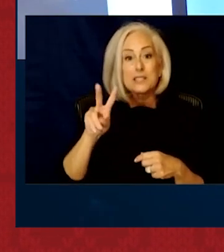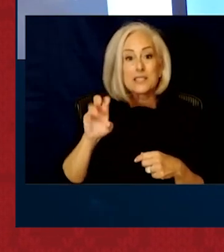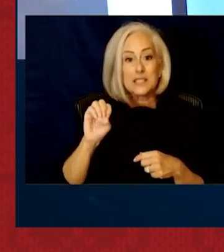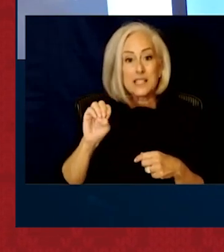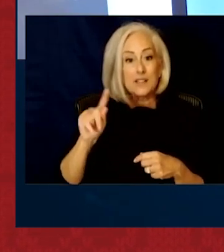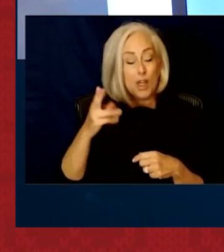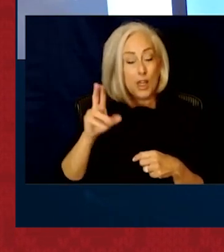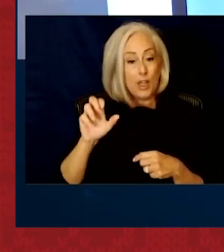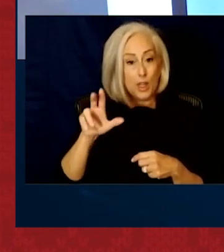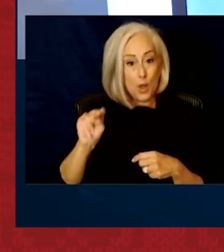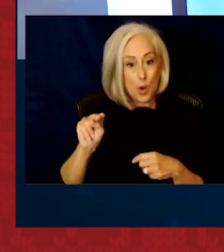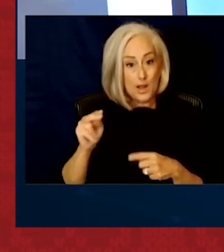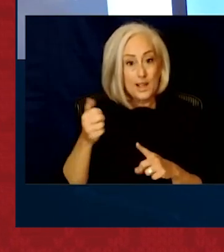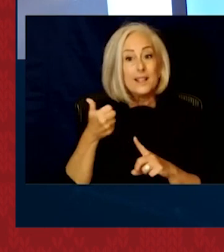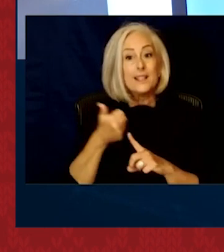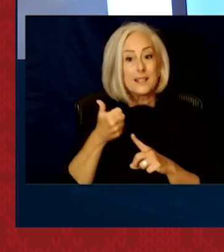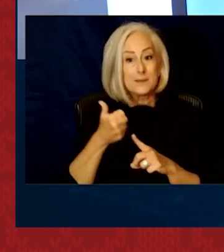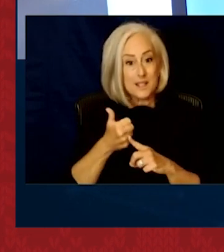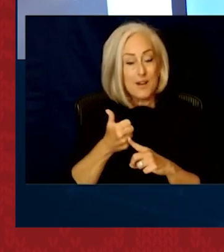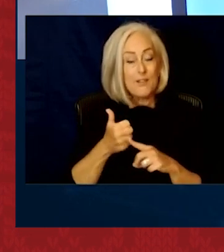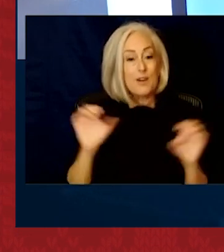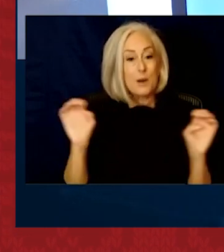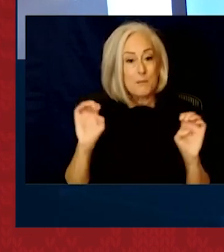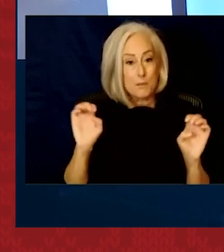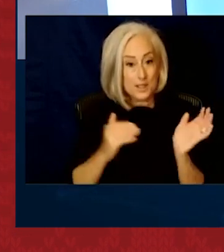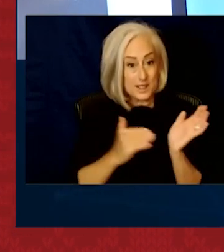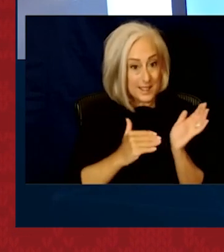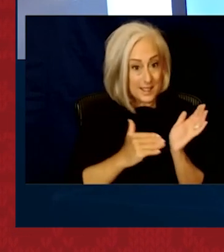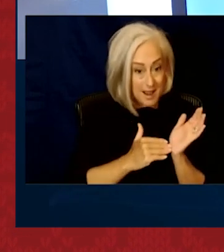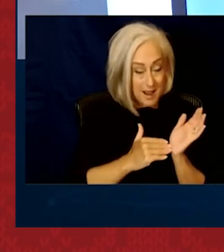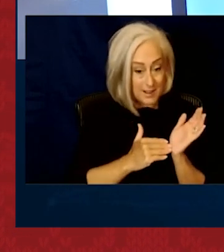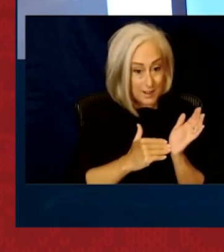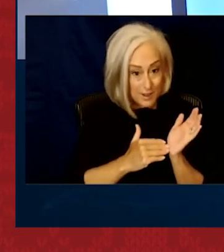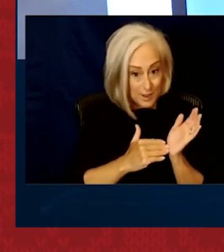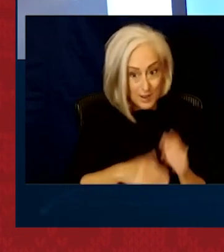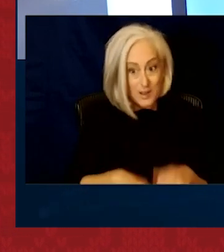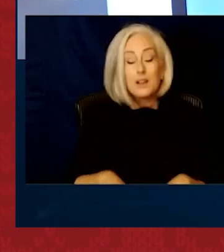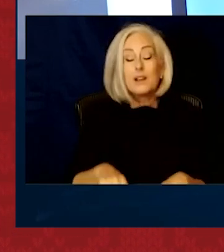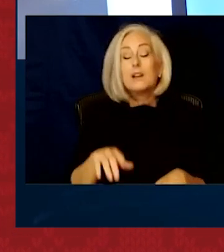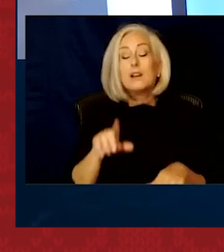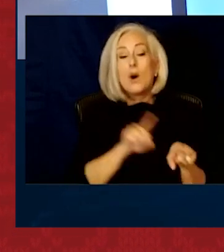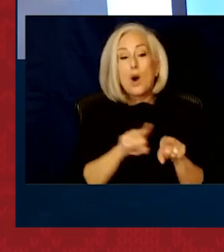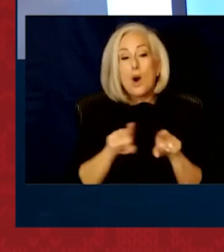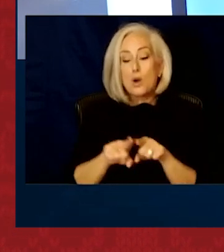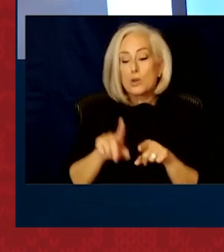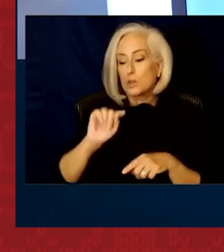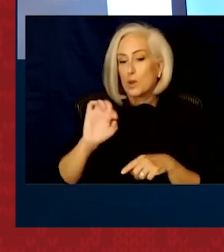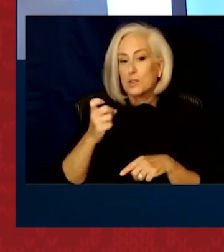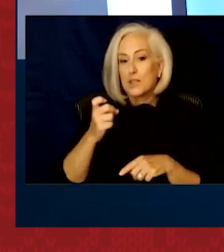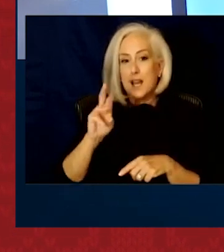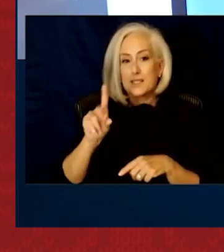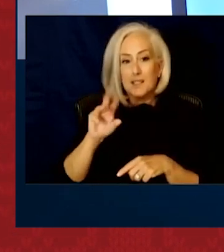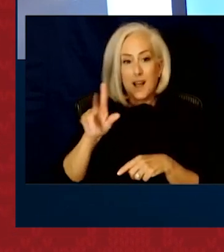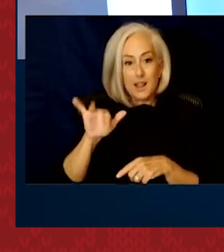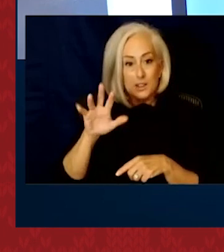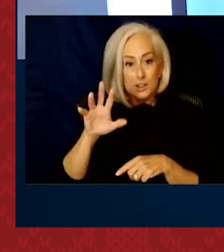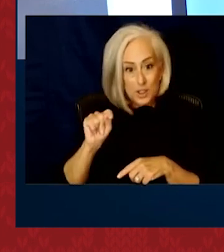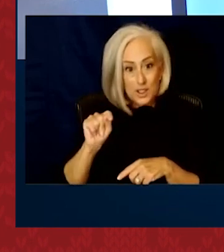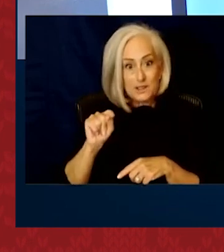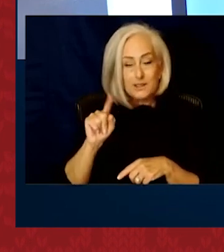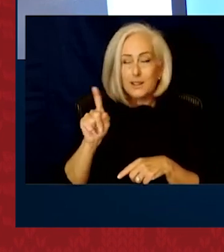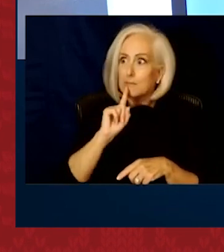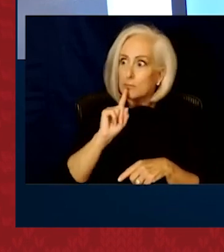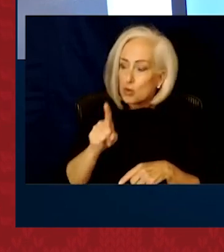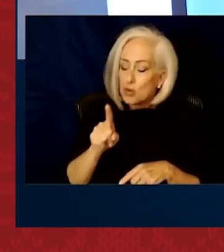emergency physician here at the health system. Steve is also a toxicologist, which makes him especially qualified to talk about